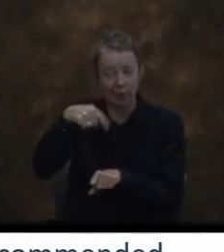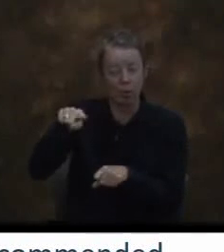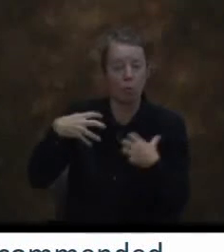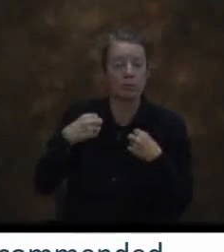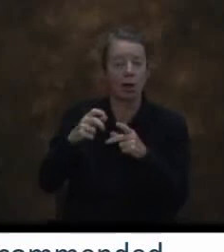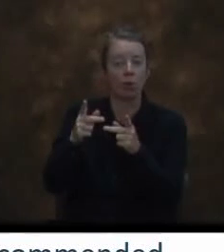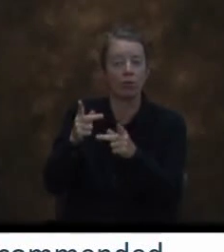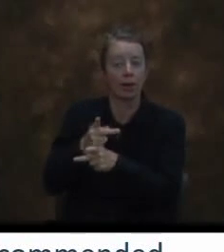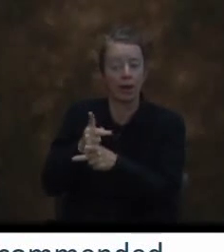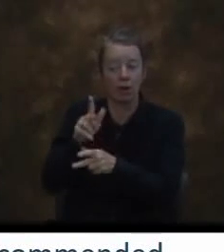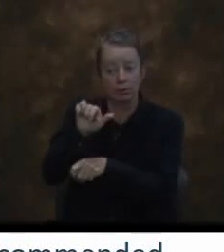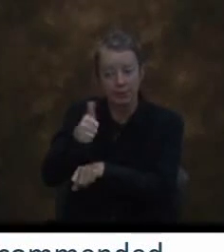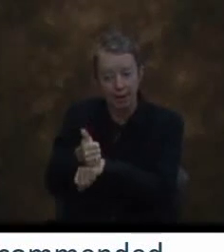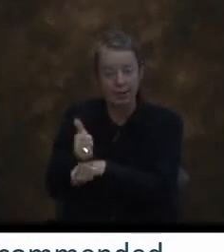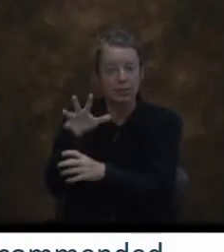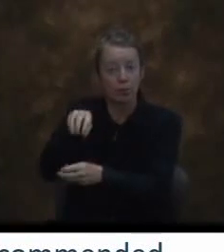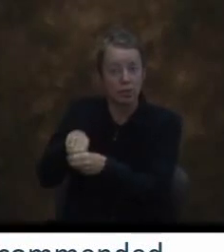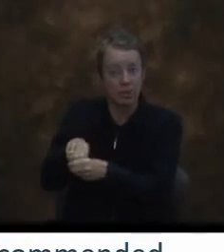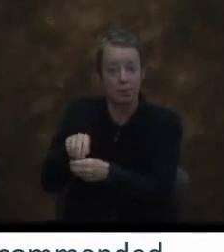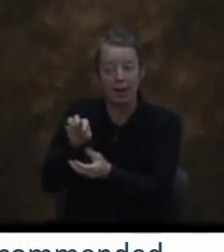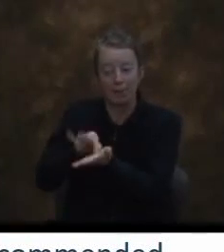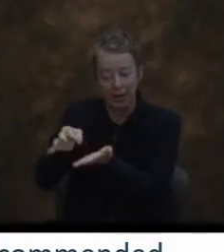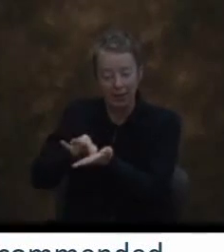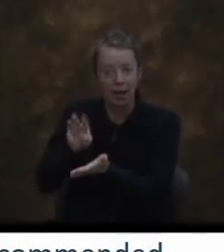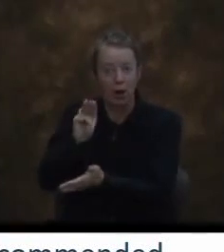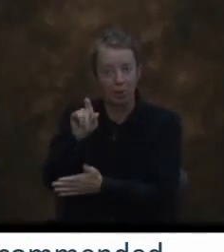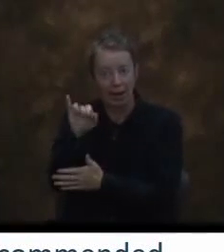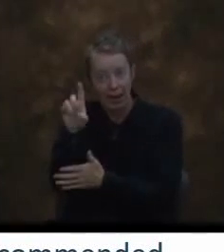and businesses with 100 or more employees.